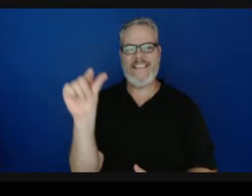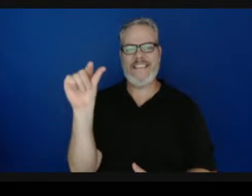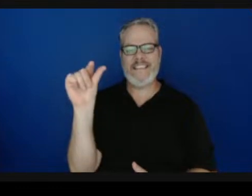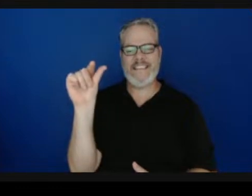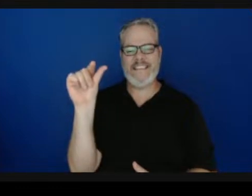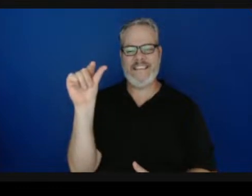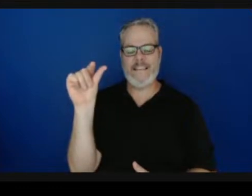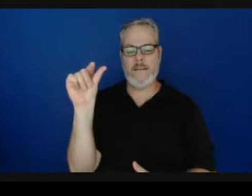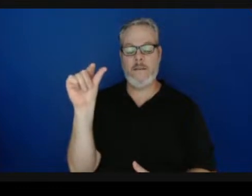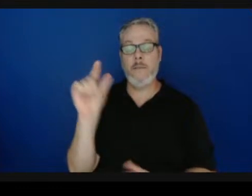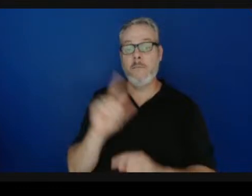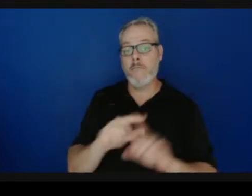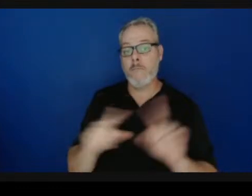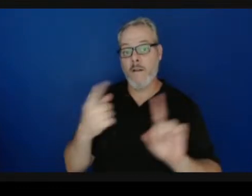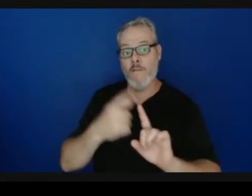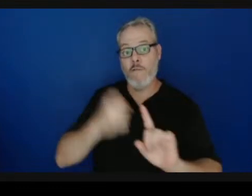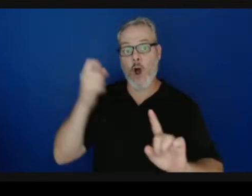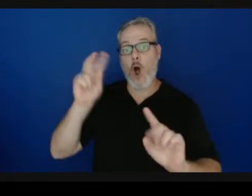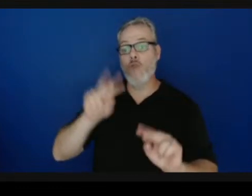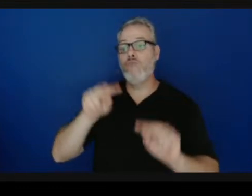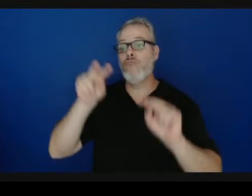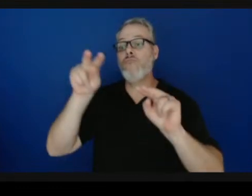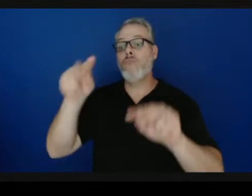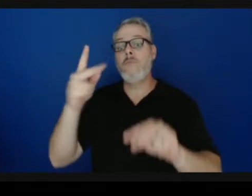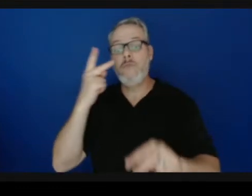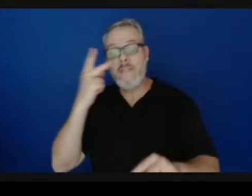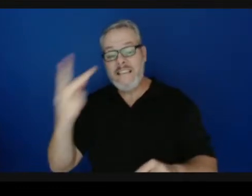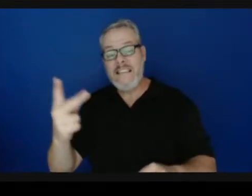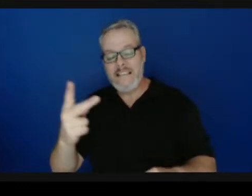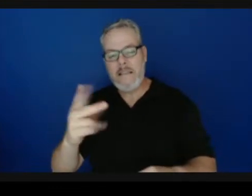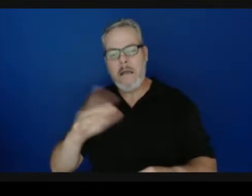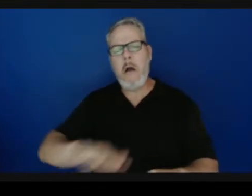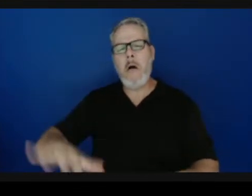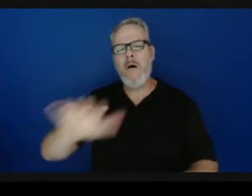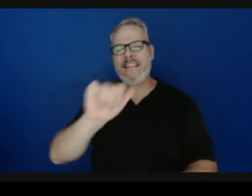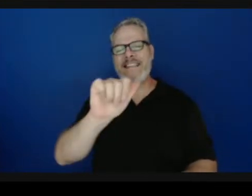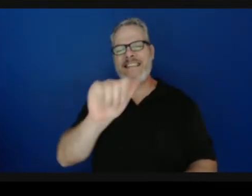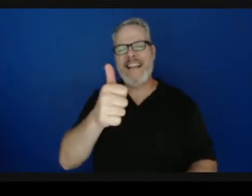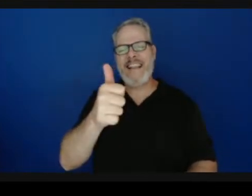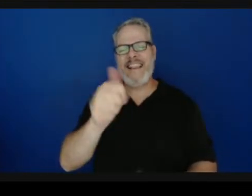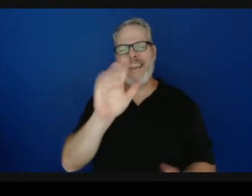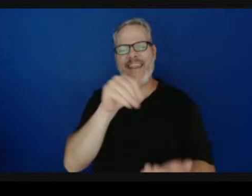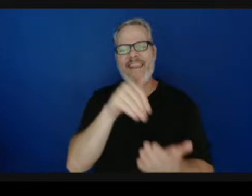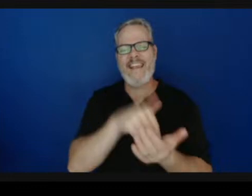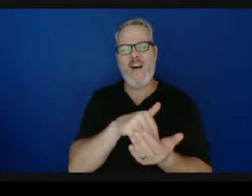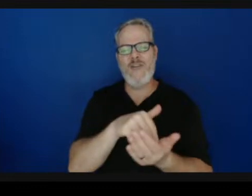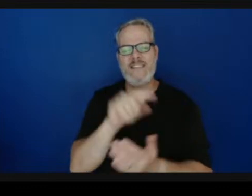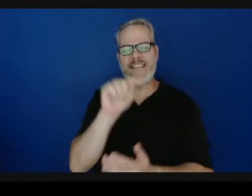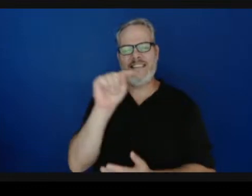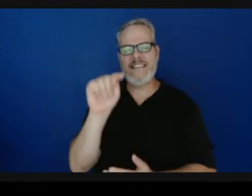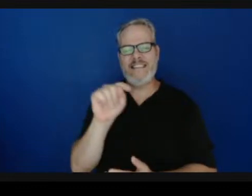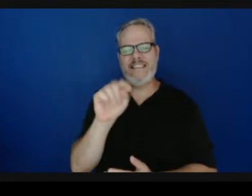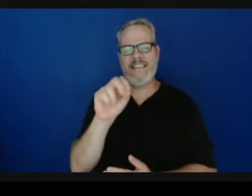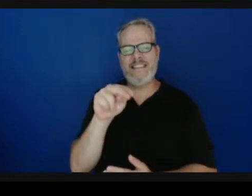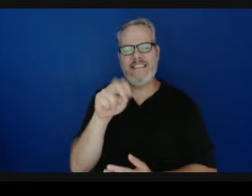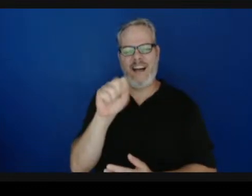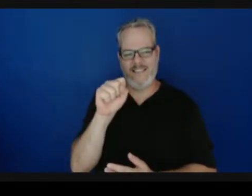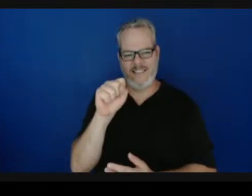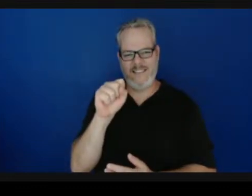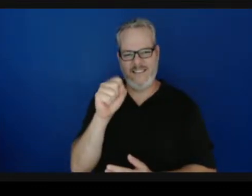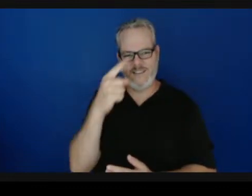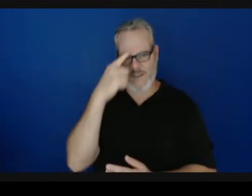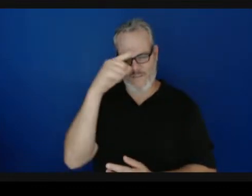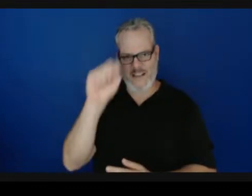site, the USGS is reporting upwards of 10,000 tons of sulfur dioxide on any given